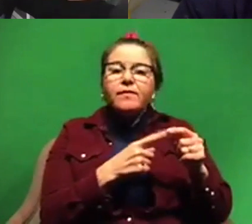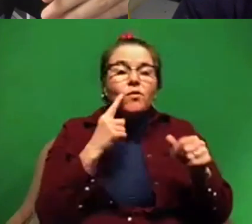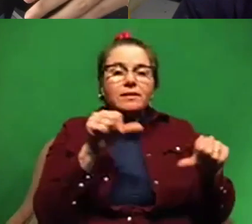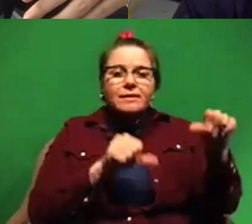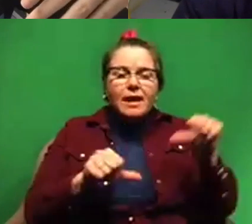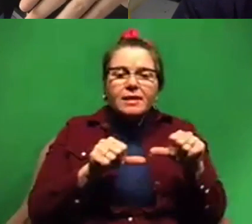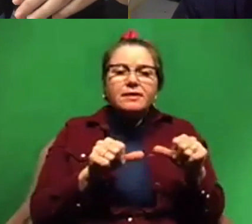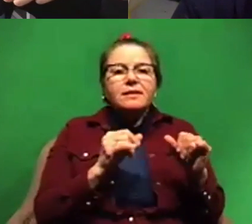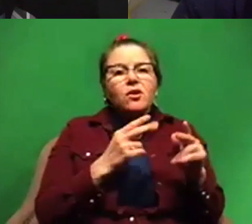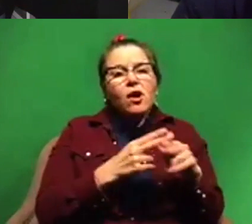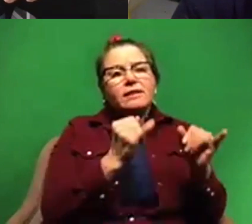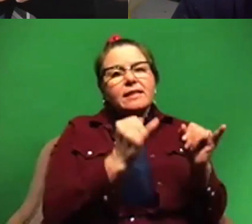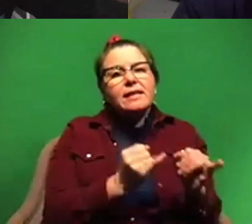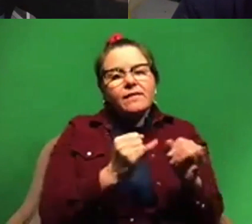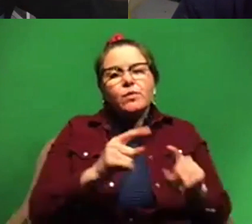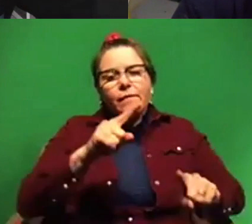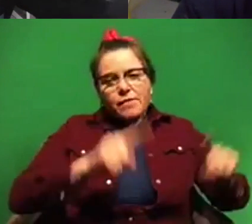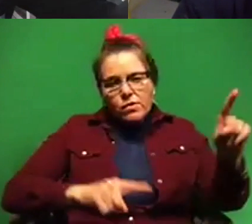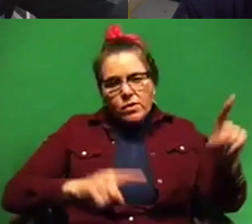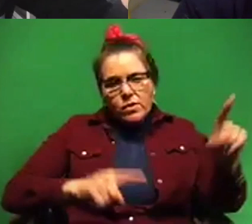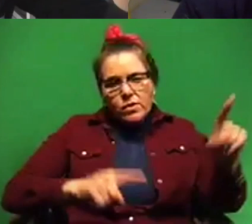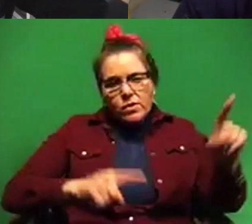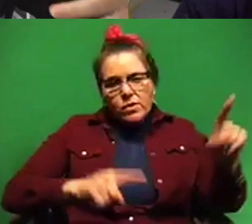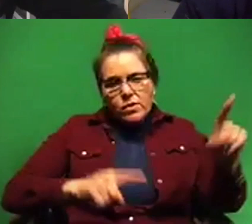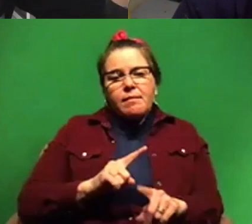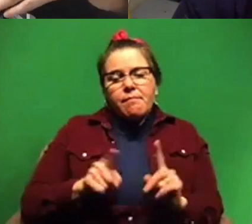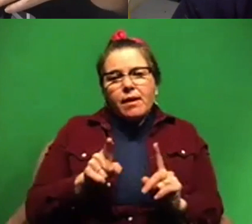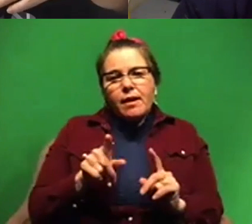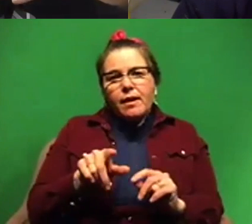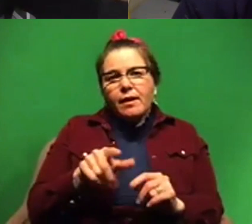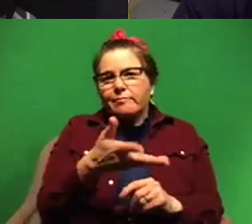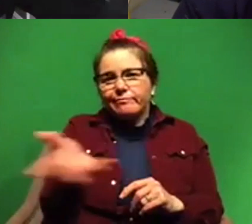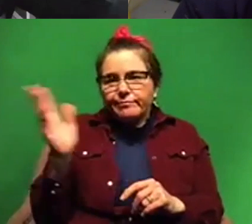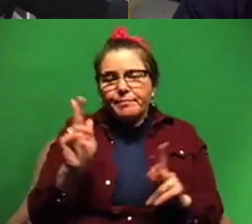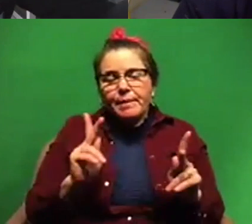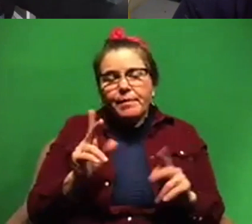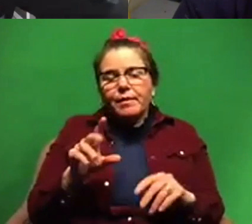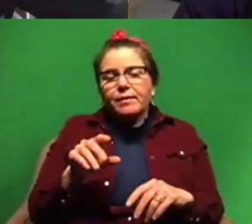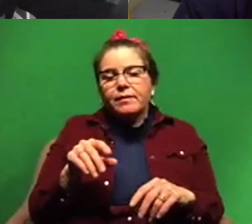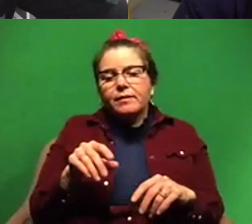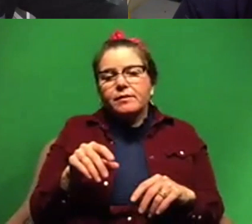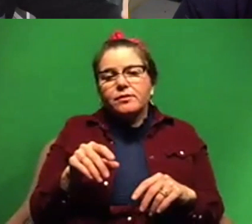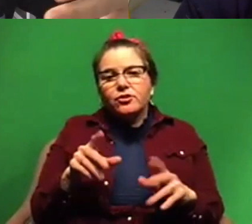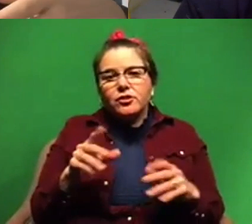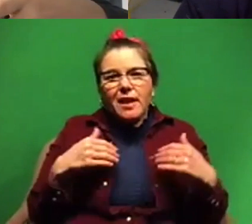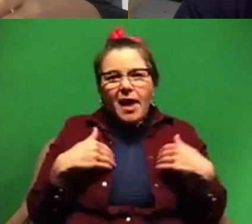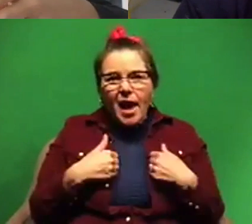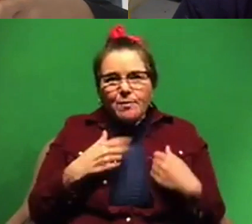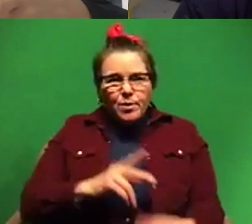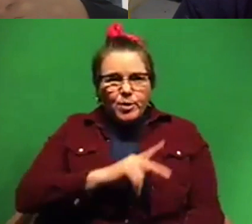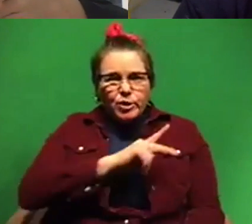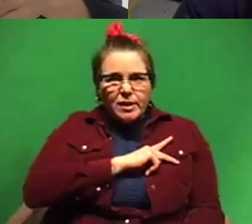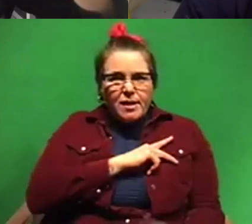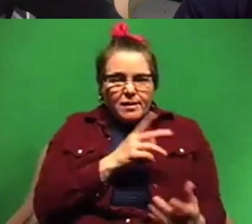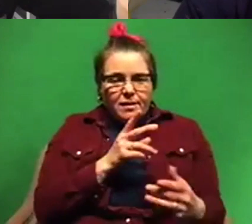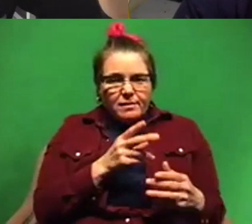individual variation, but to you know, everybody else and to scientists as well, it's known as just animal personality. And this can